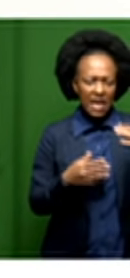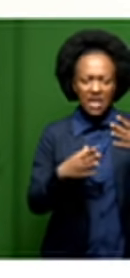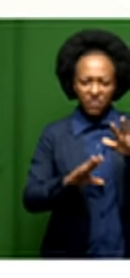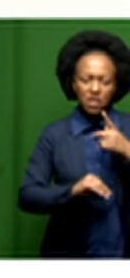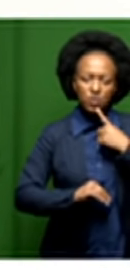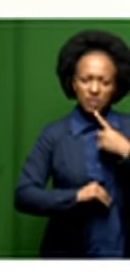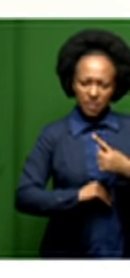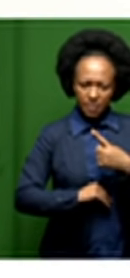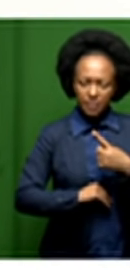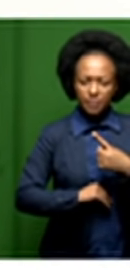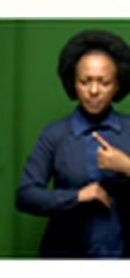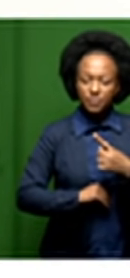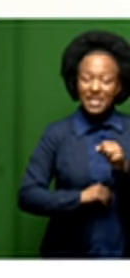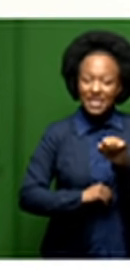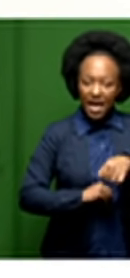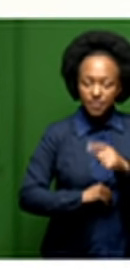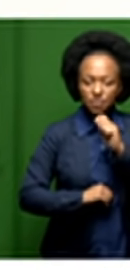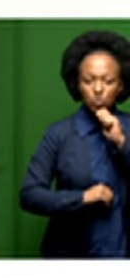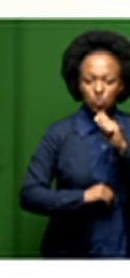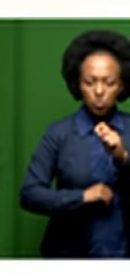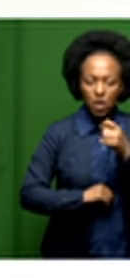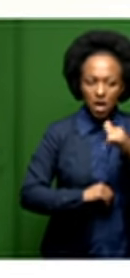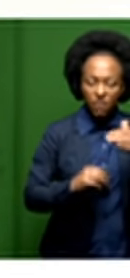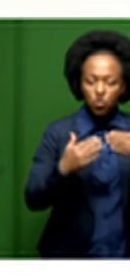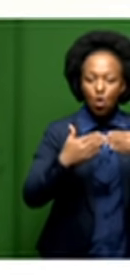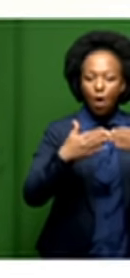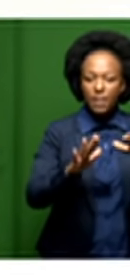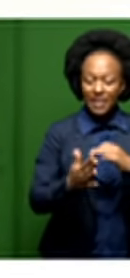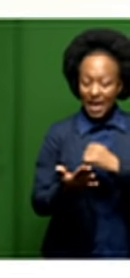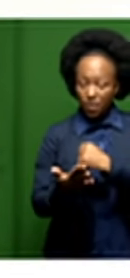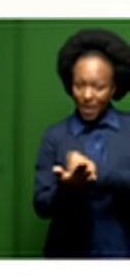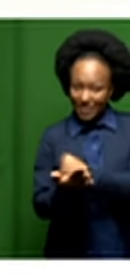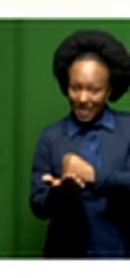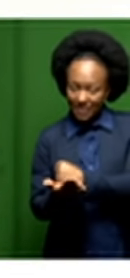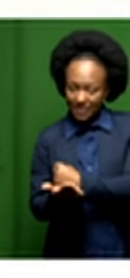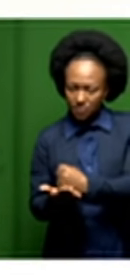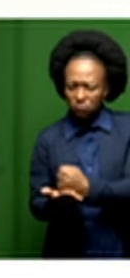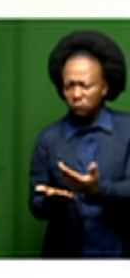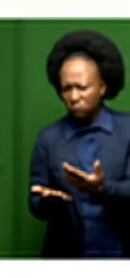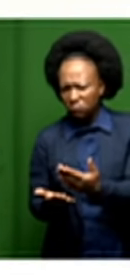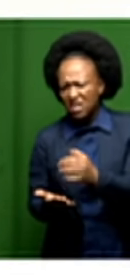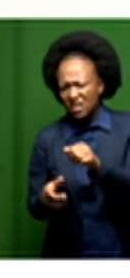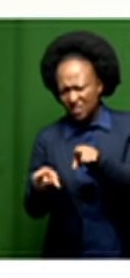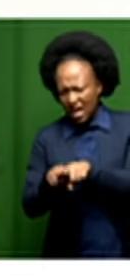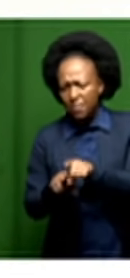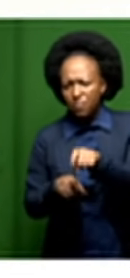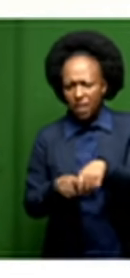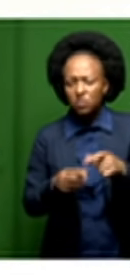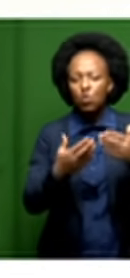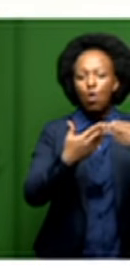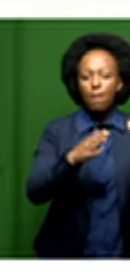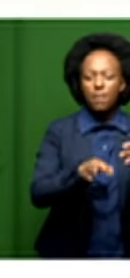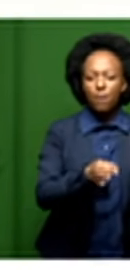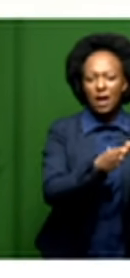is that indeed, if you open up for registration, equally you should also do the same